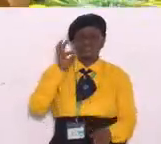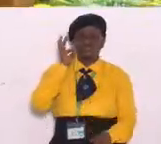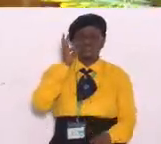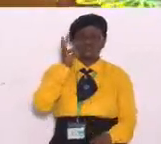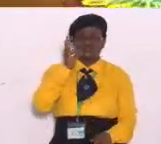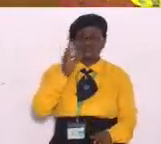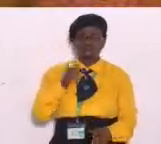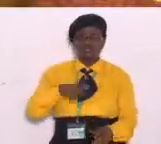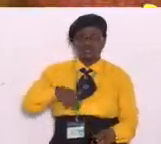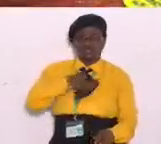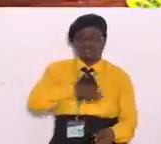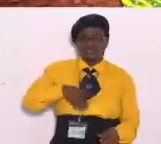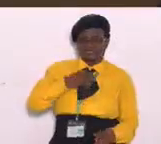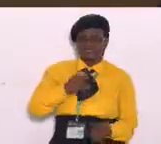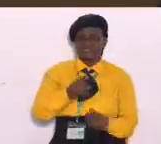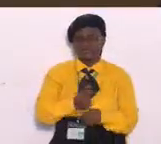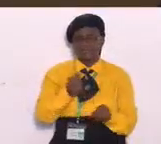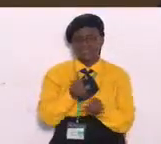Please make me